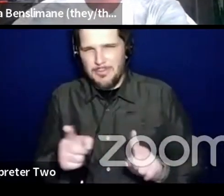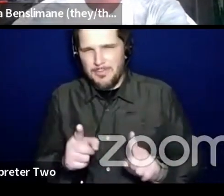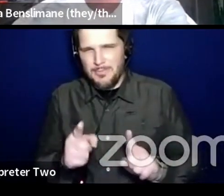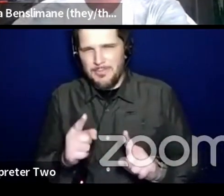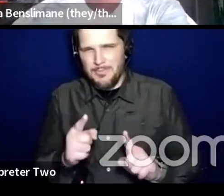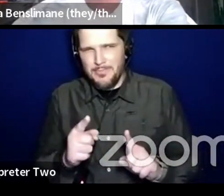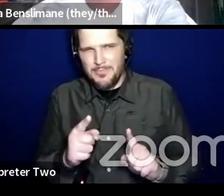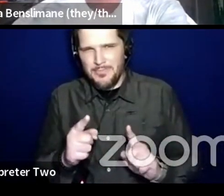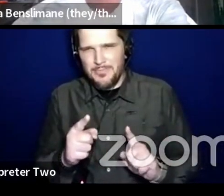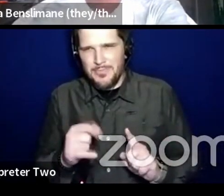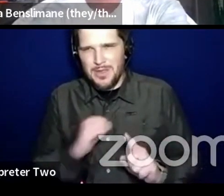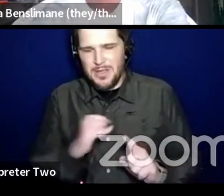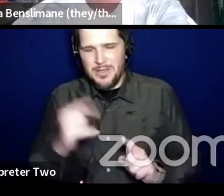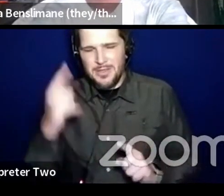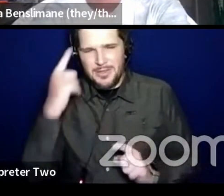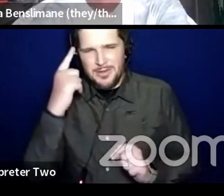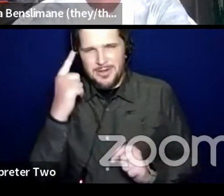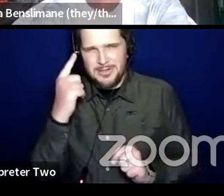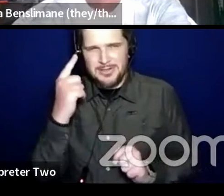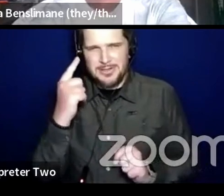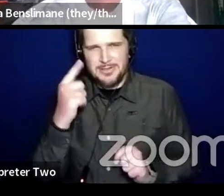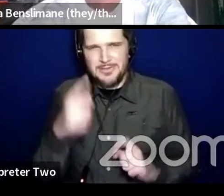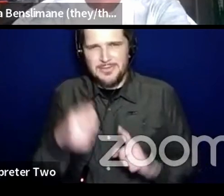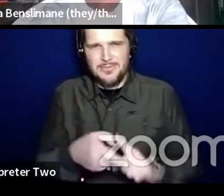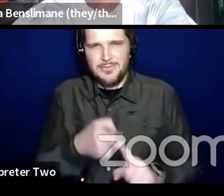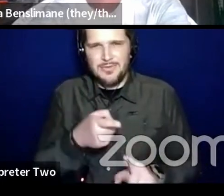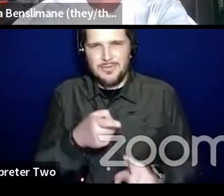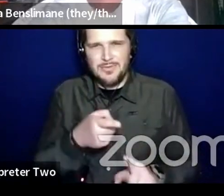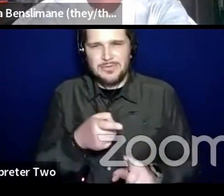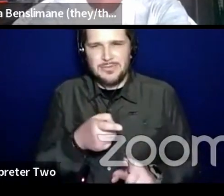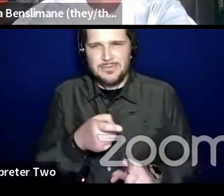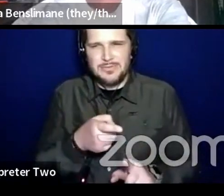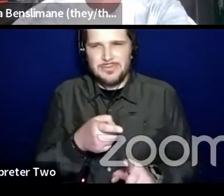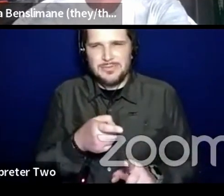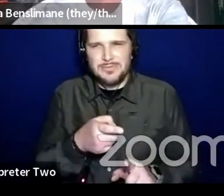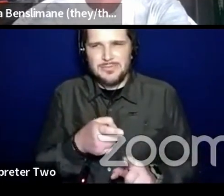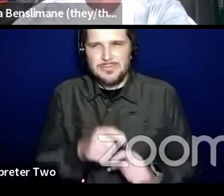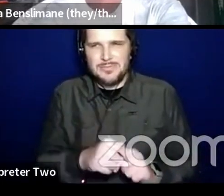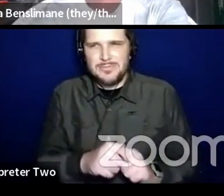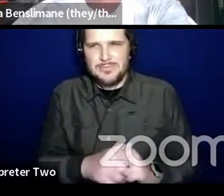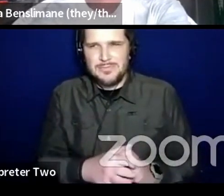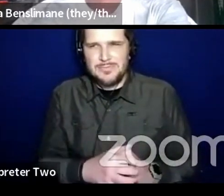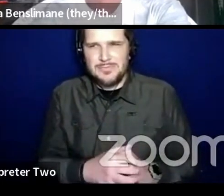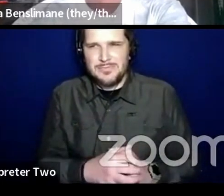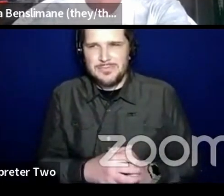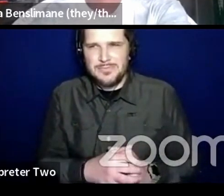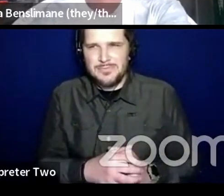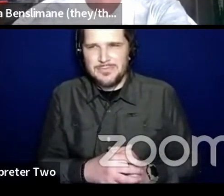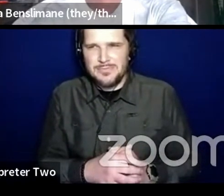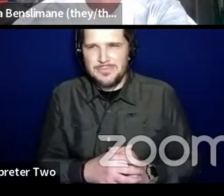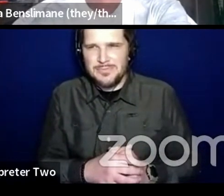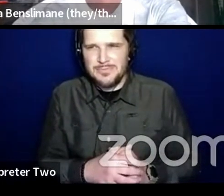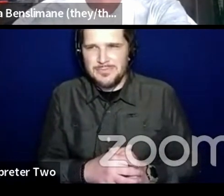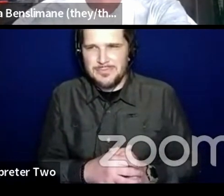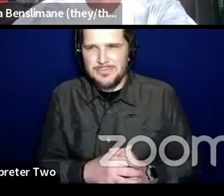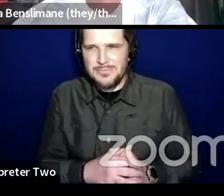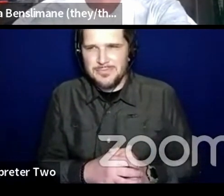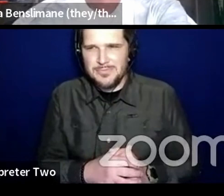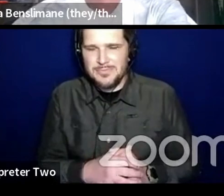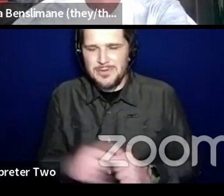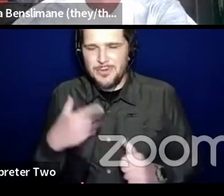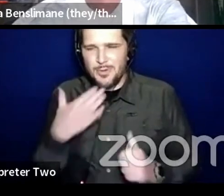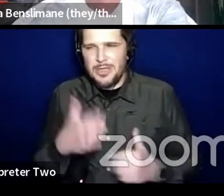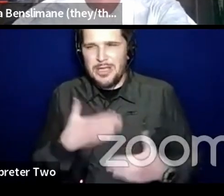think often I don't know, it's for folks that have tuned in, I feel really grateful that there's other people